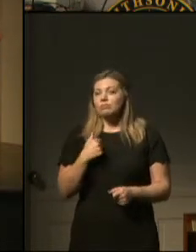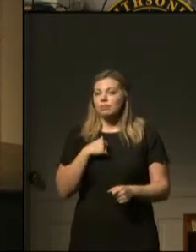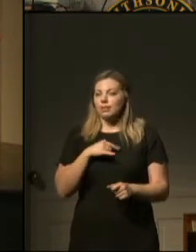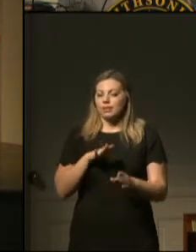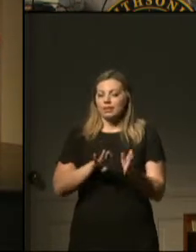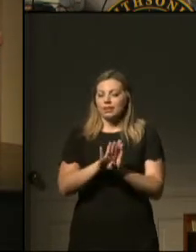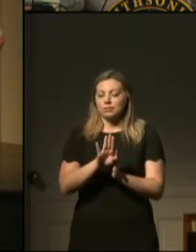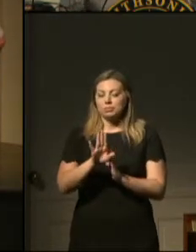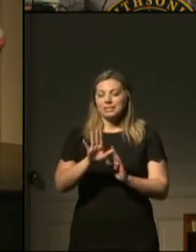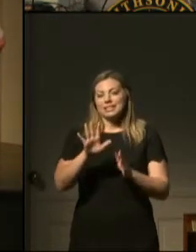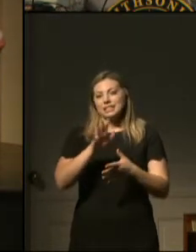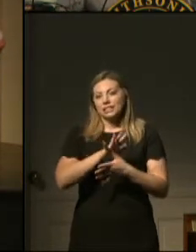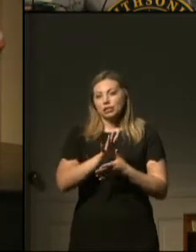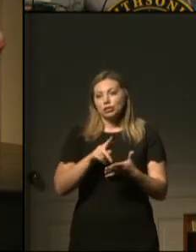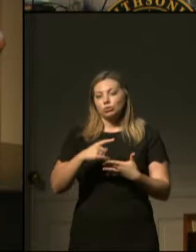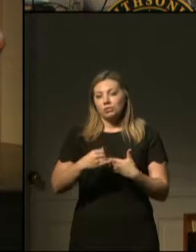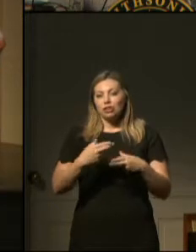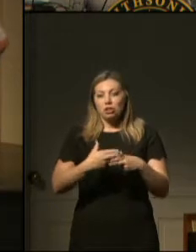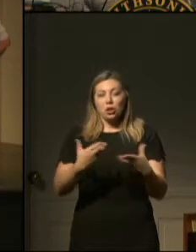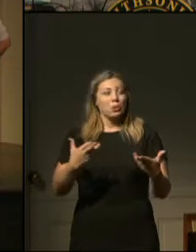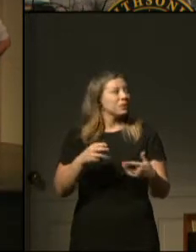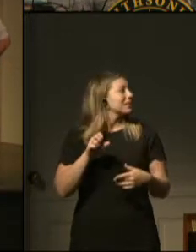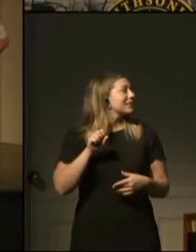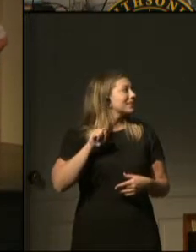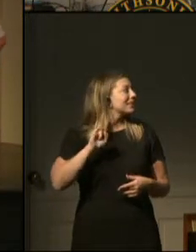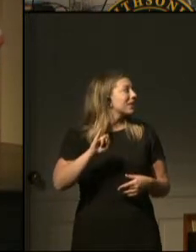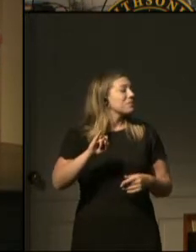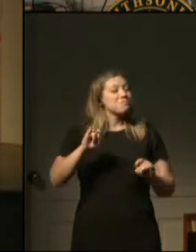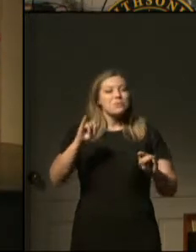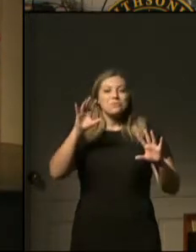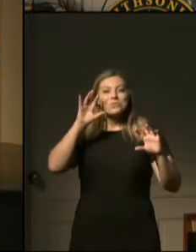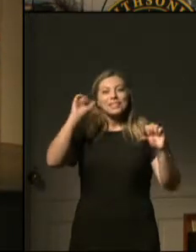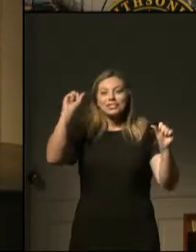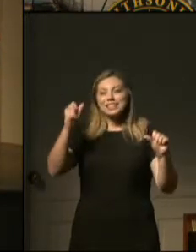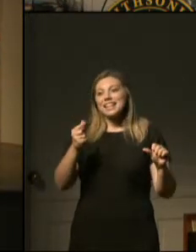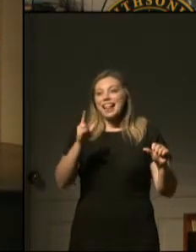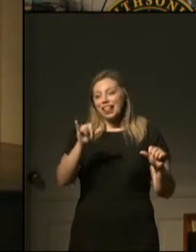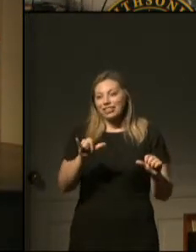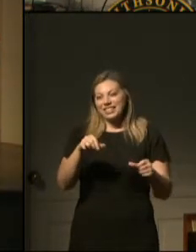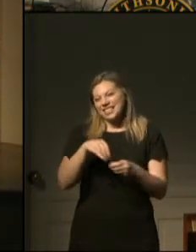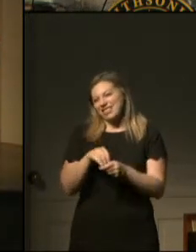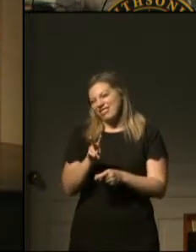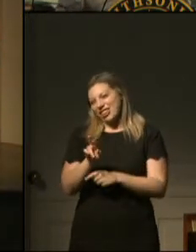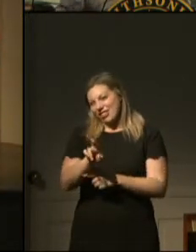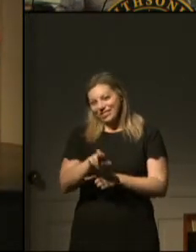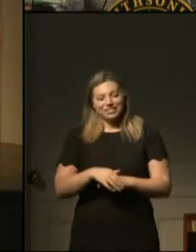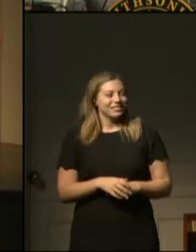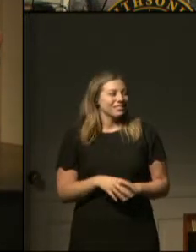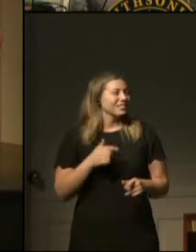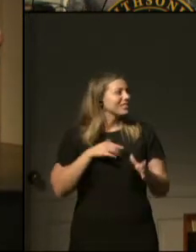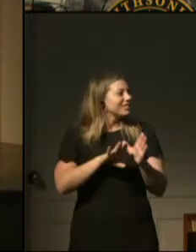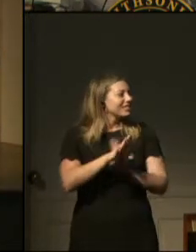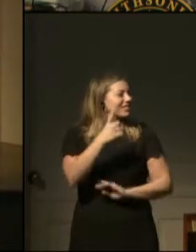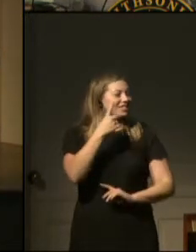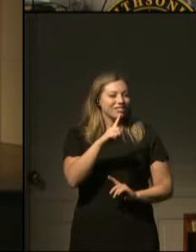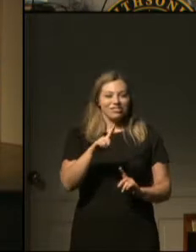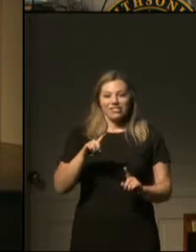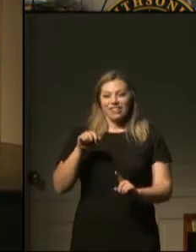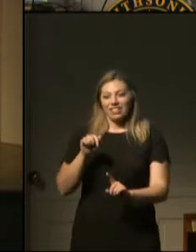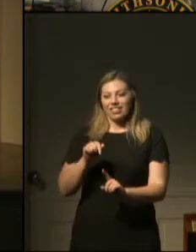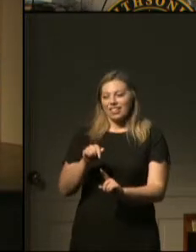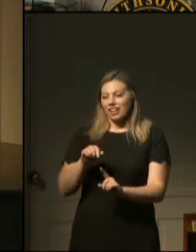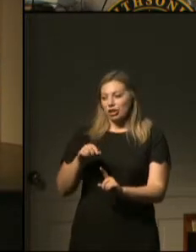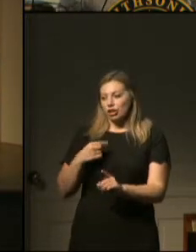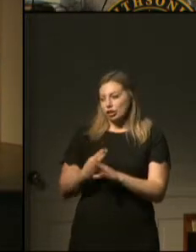senior project called the Smithsonian Presidential Gallery in VR. I developed it for the Oculus Rift using